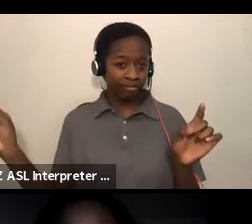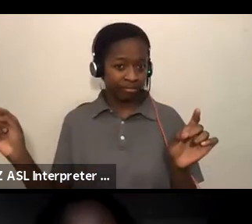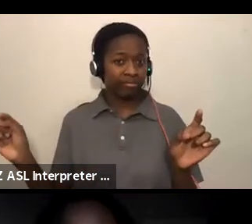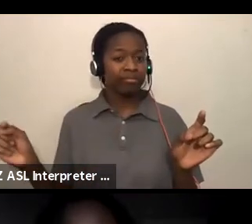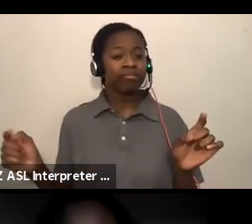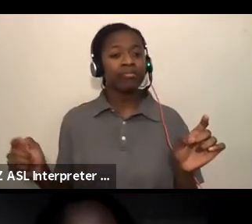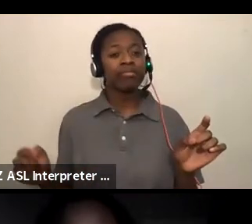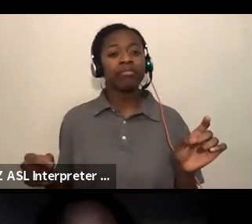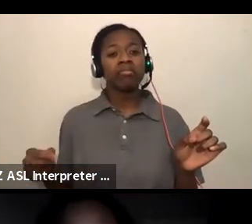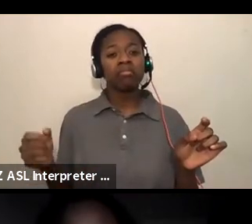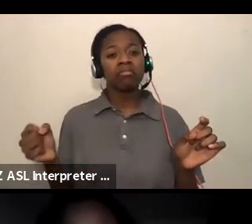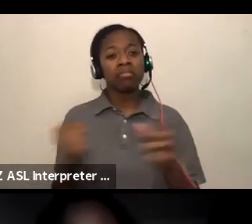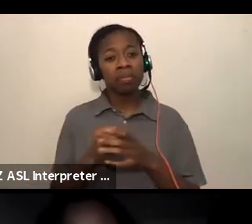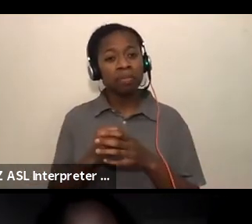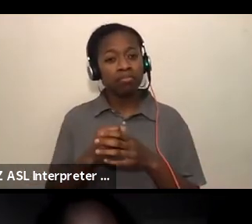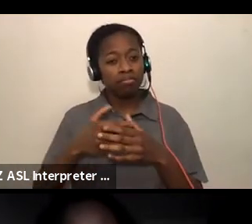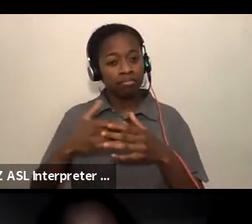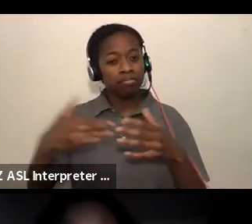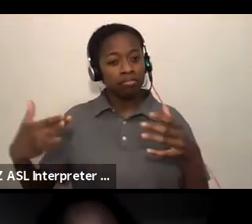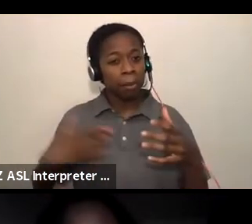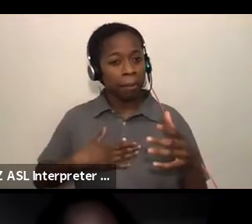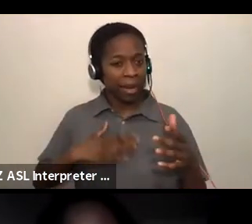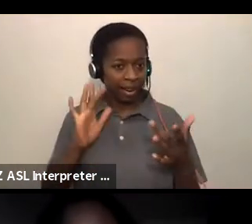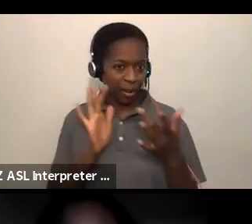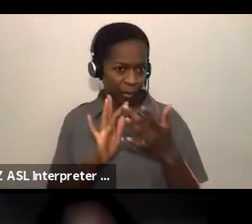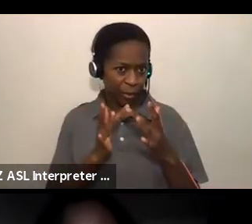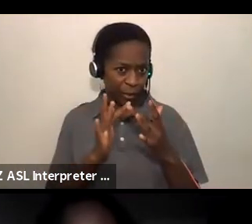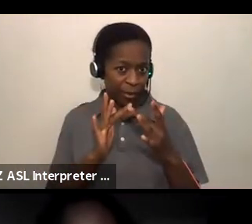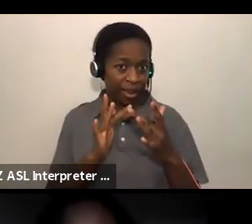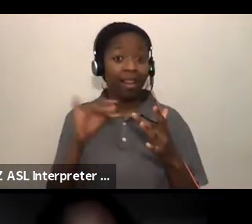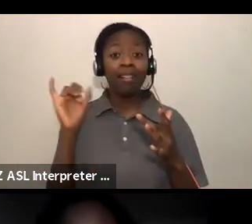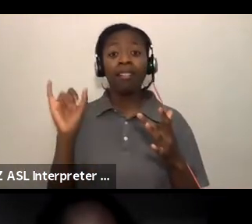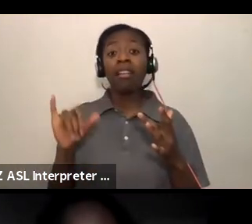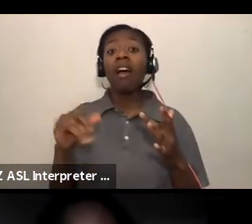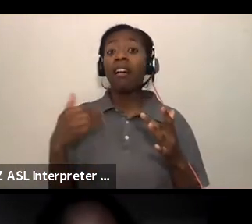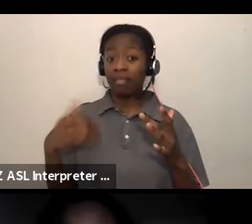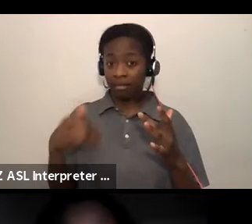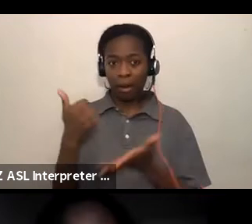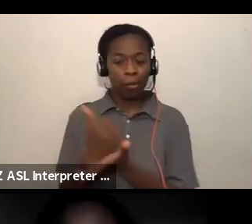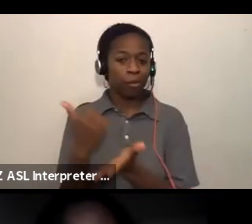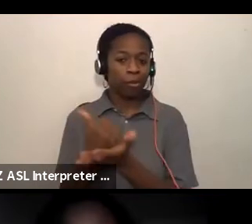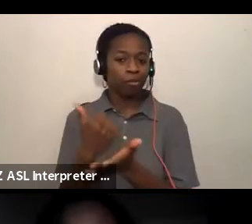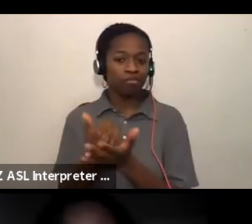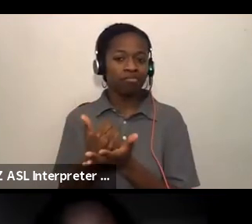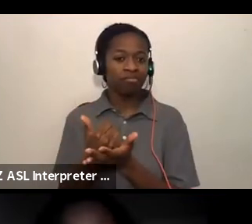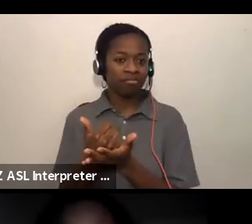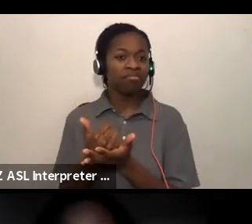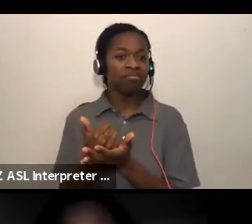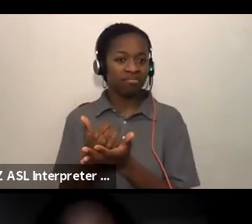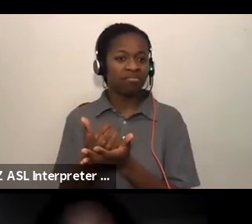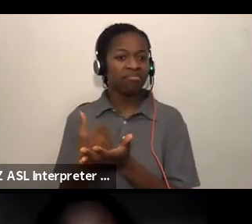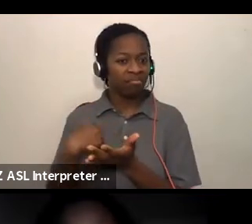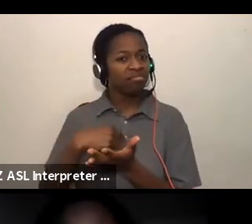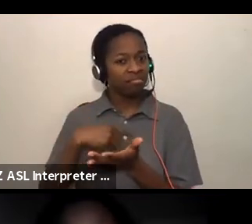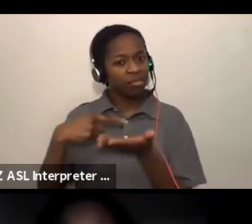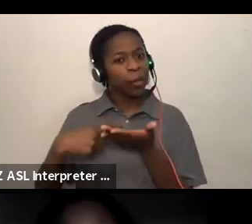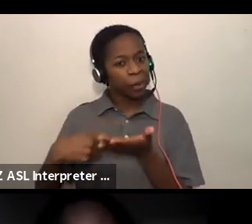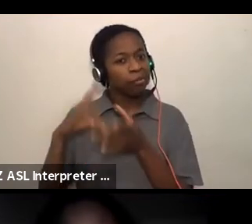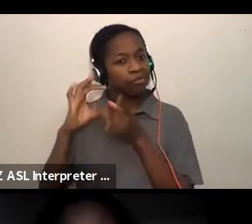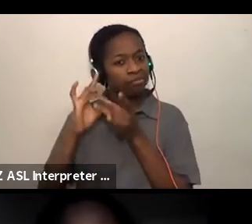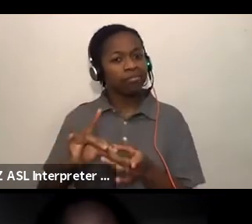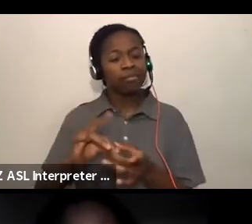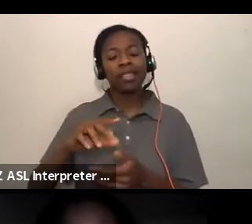that expand my network. And so that's what for me has been very, very helpful in terms of as we talk about